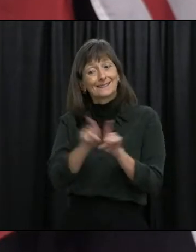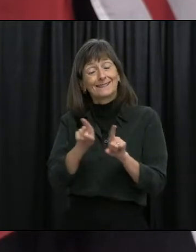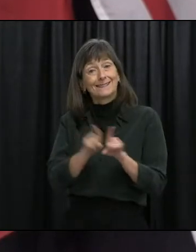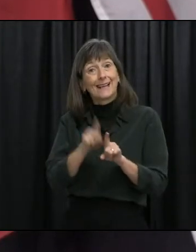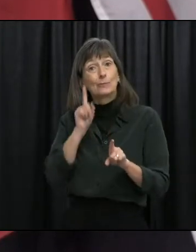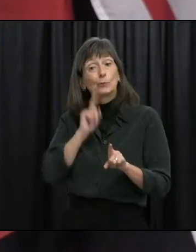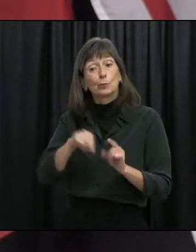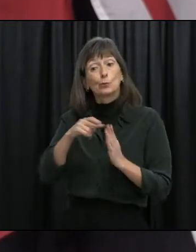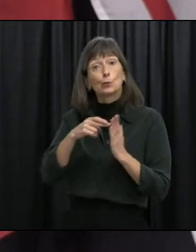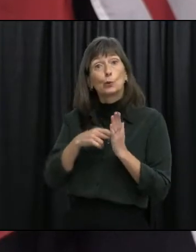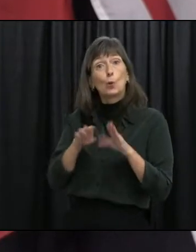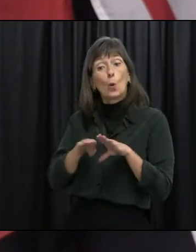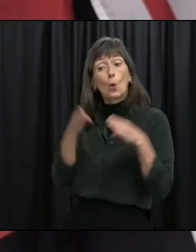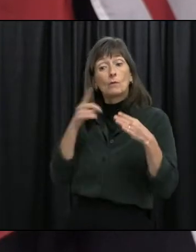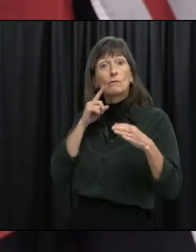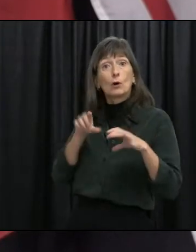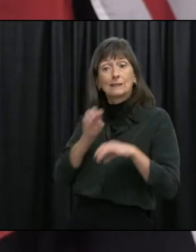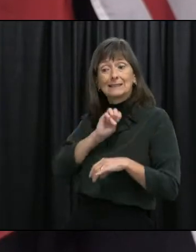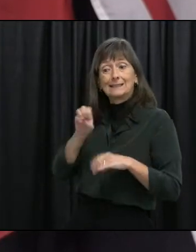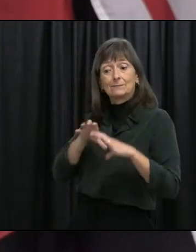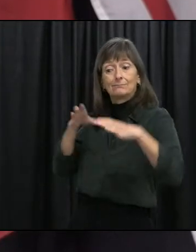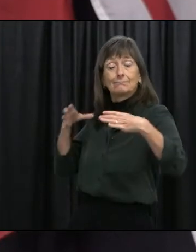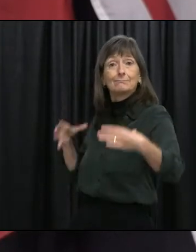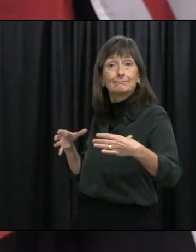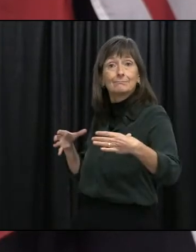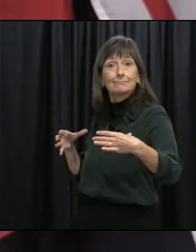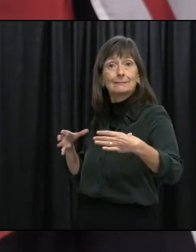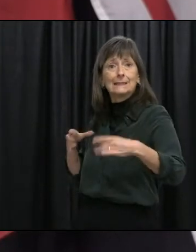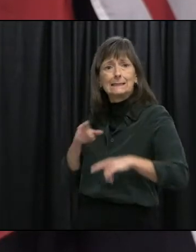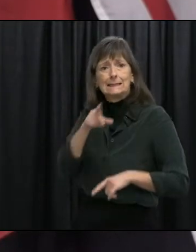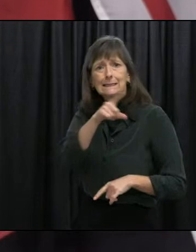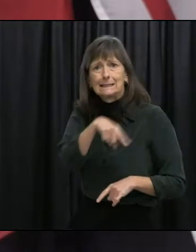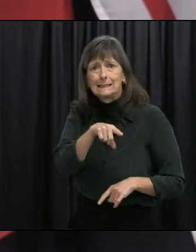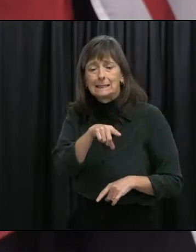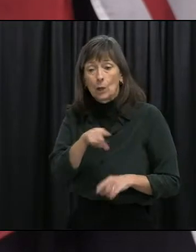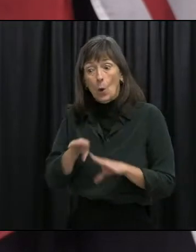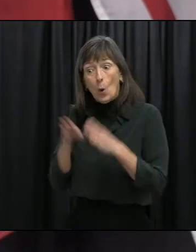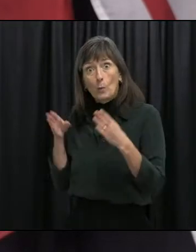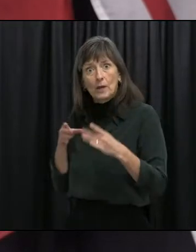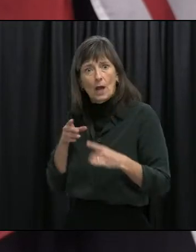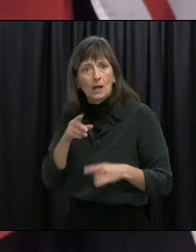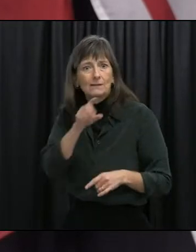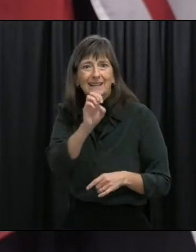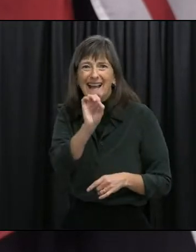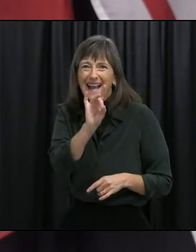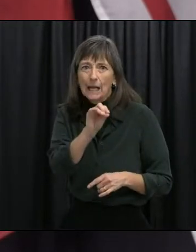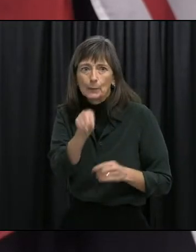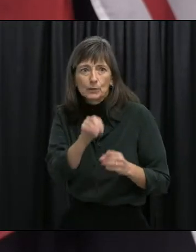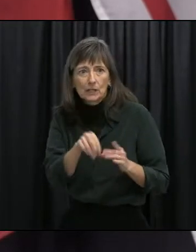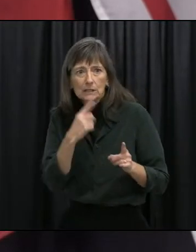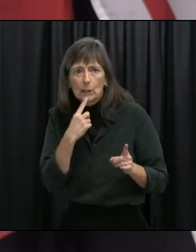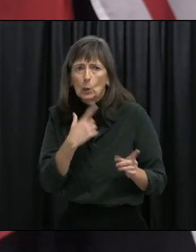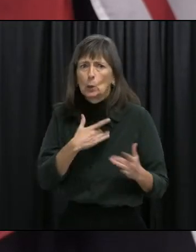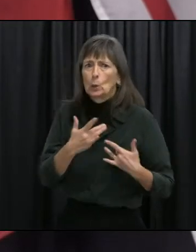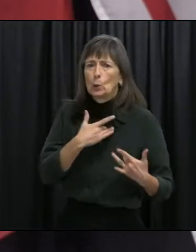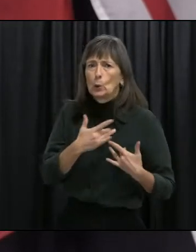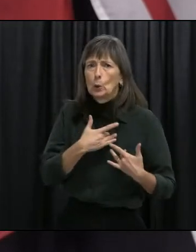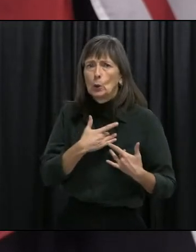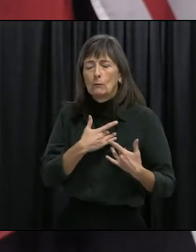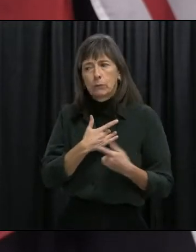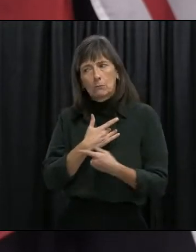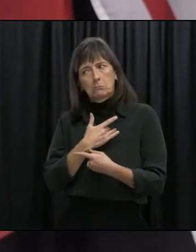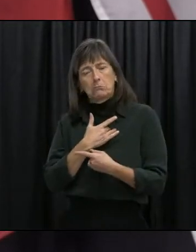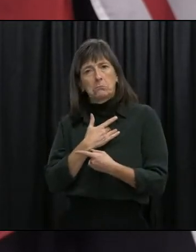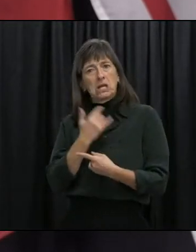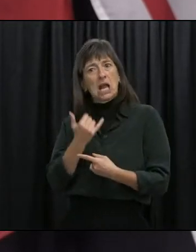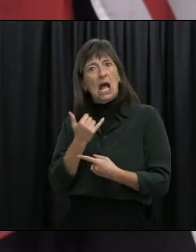point, I think 80% of the population said this was a bad idea and we shouldn't do it. As of a couple of weeks ago, 70% of the